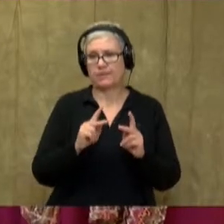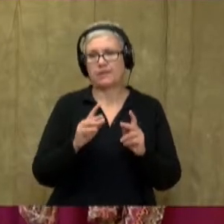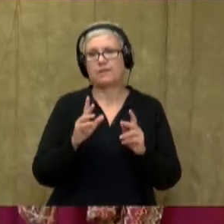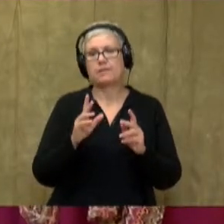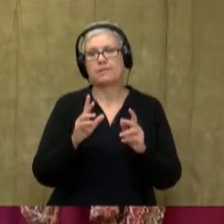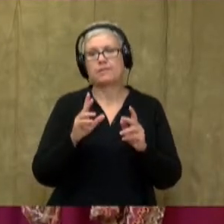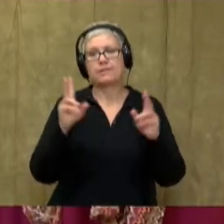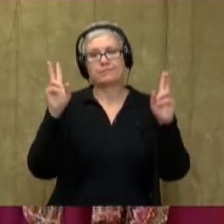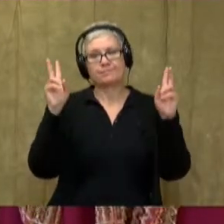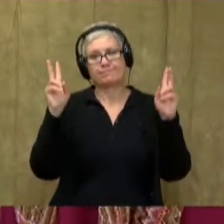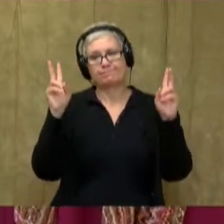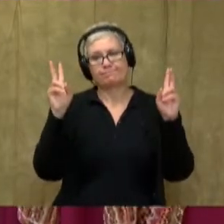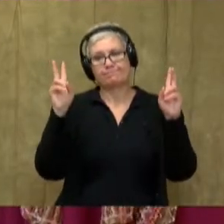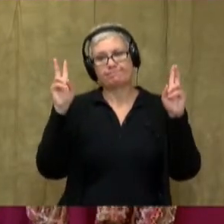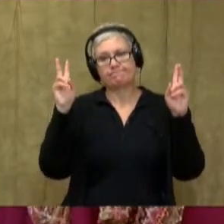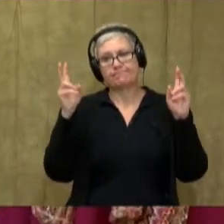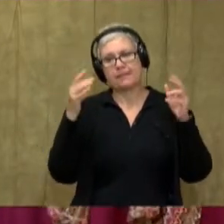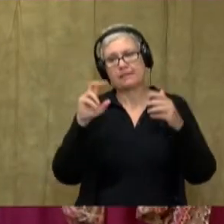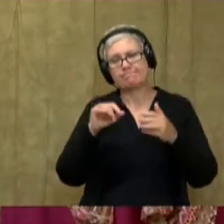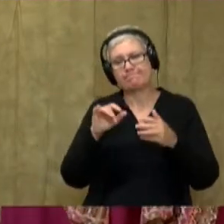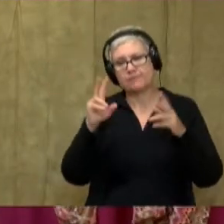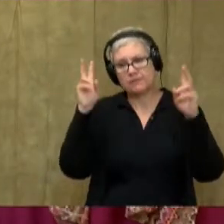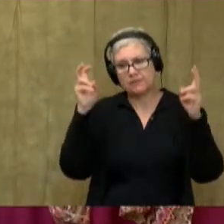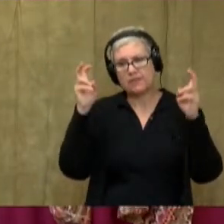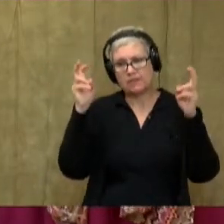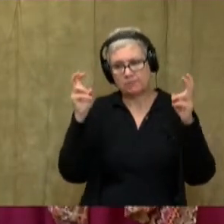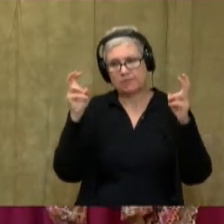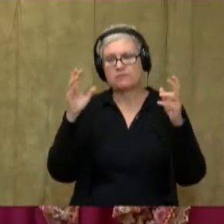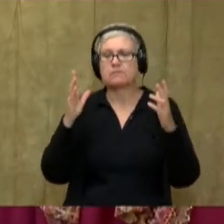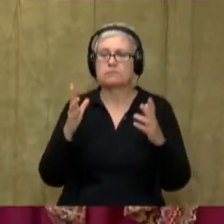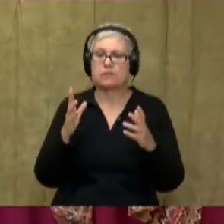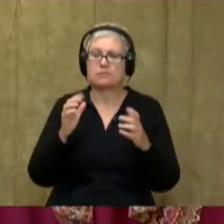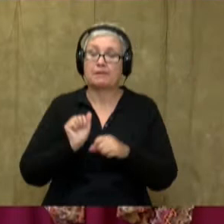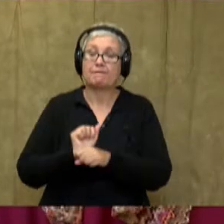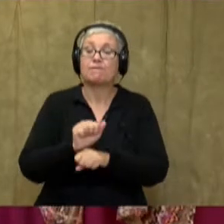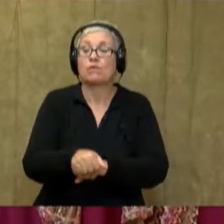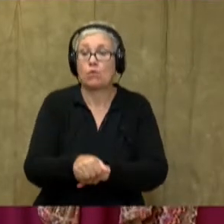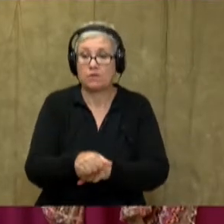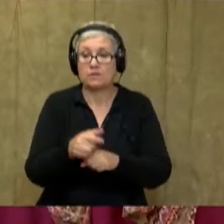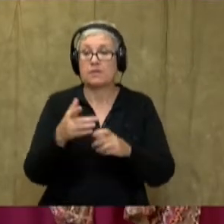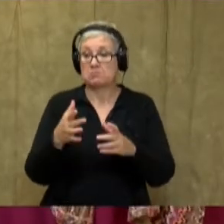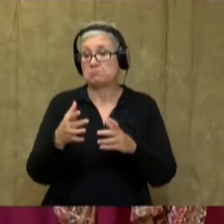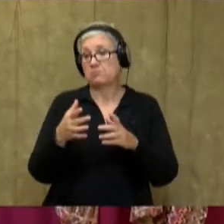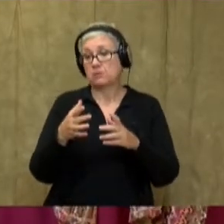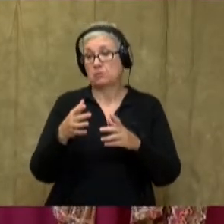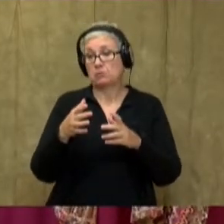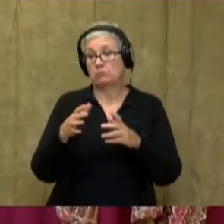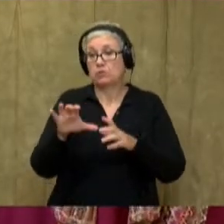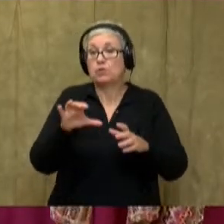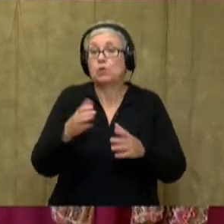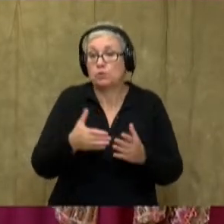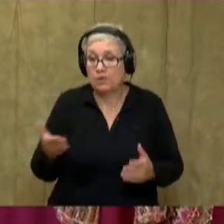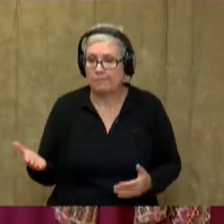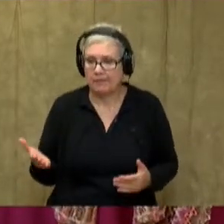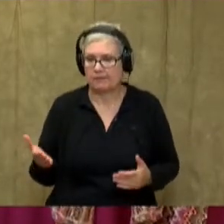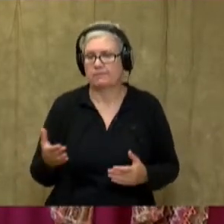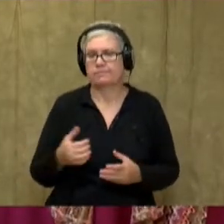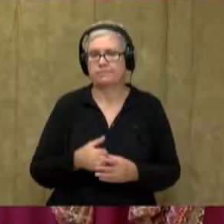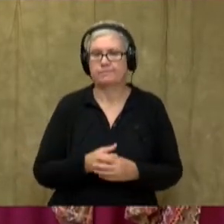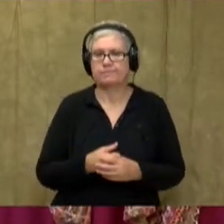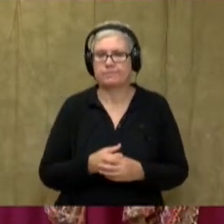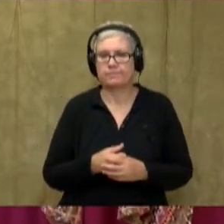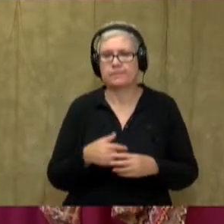argue and you can force people to make a call to action. Okay? And that's one of the great things about